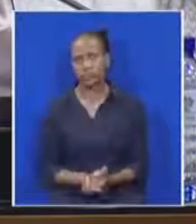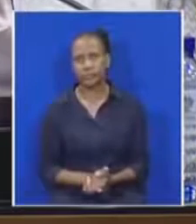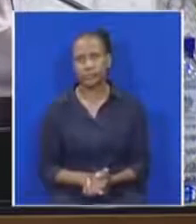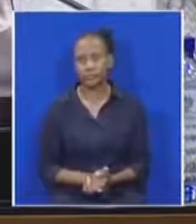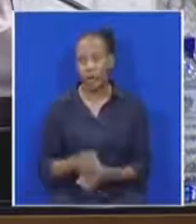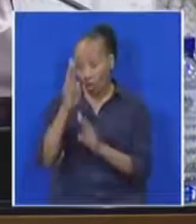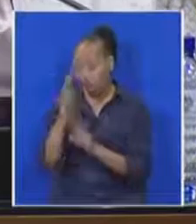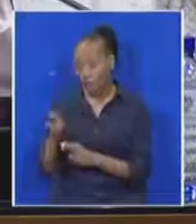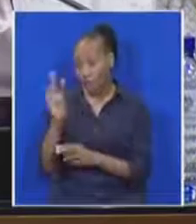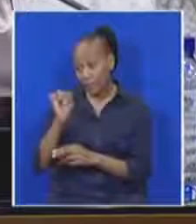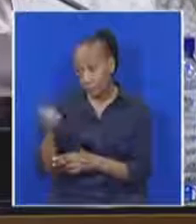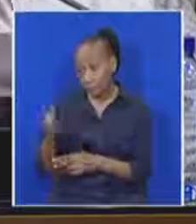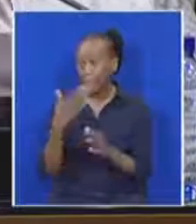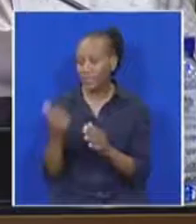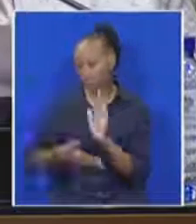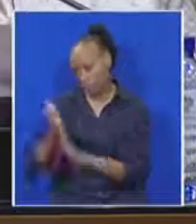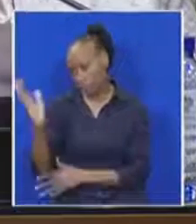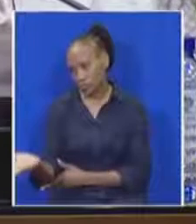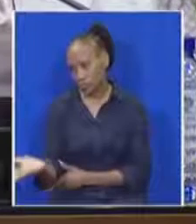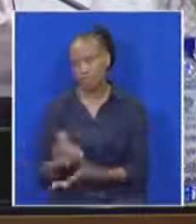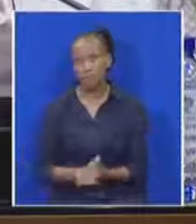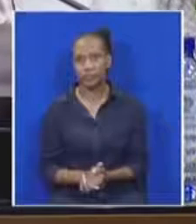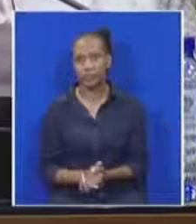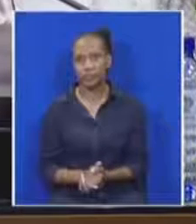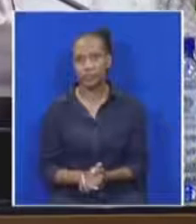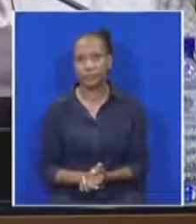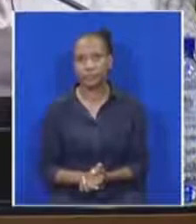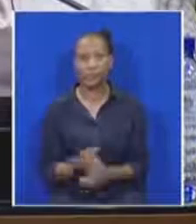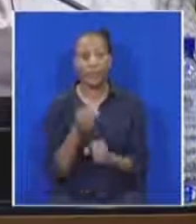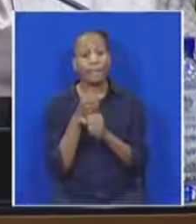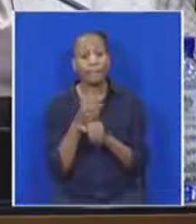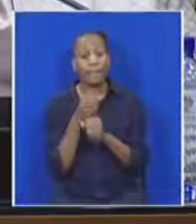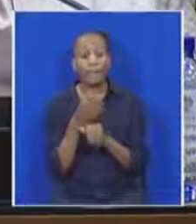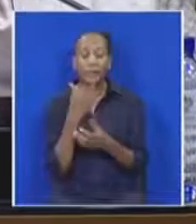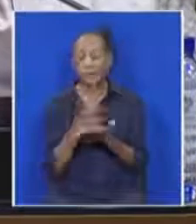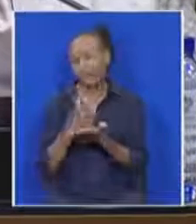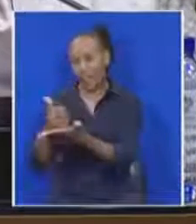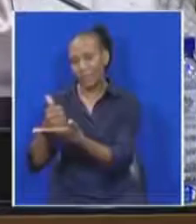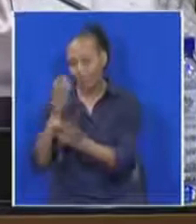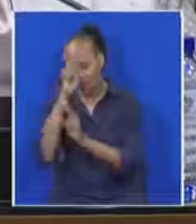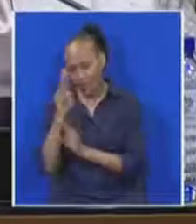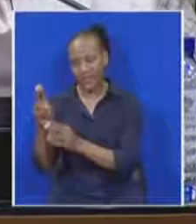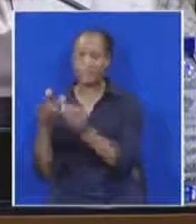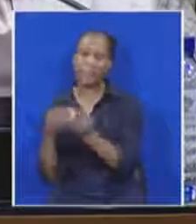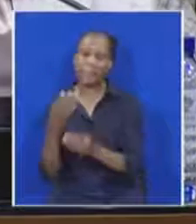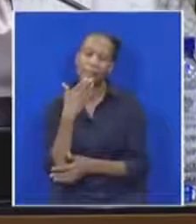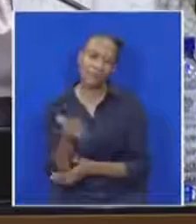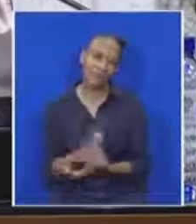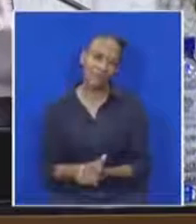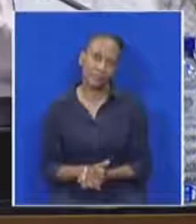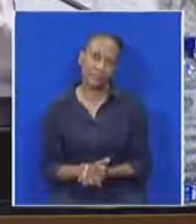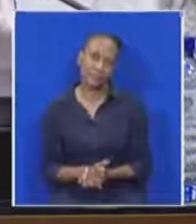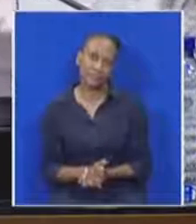house. Because you cannot take. Asha of it's the wrong Lord, of you. Honorable Madisha, to it's leave wrong house. Of you to